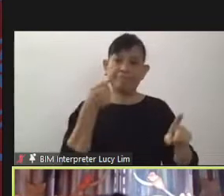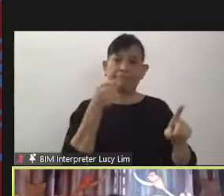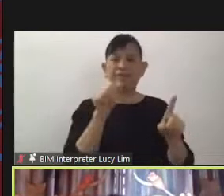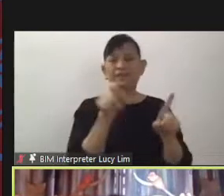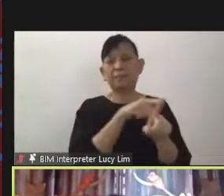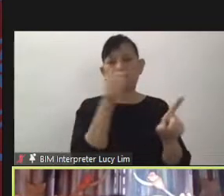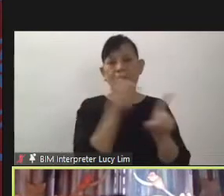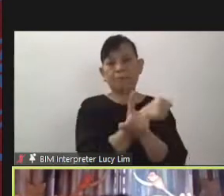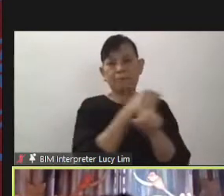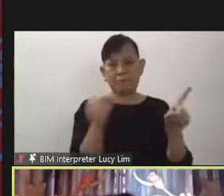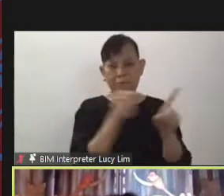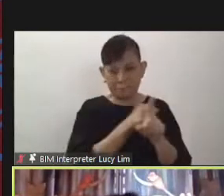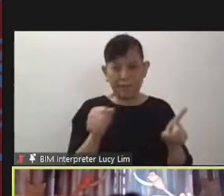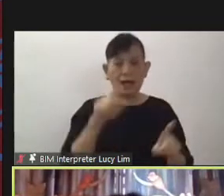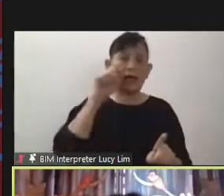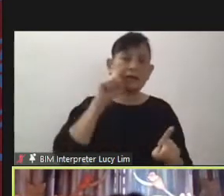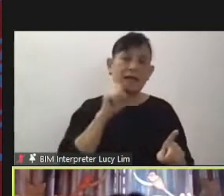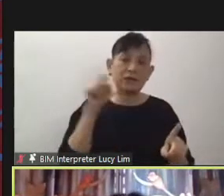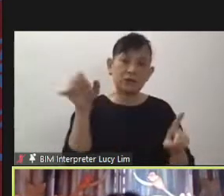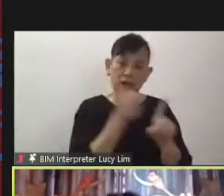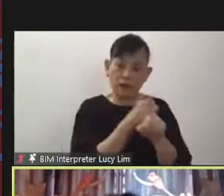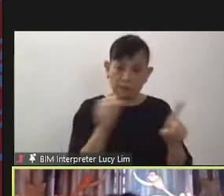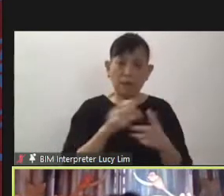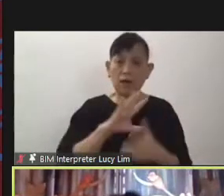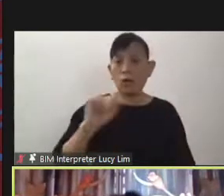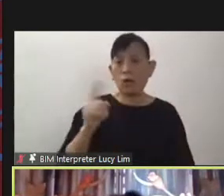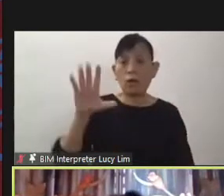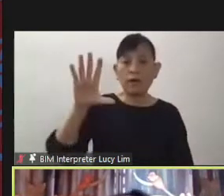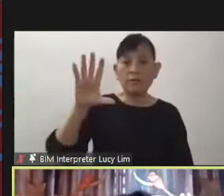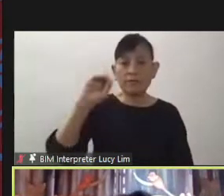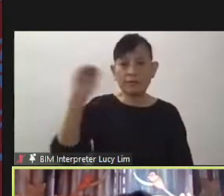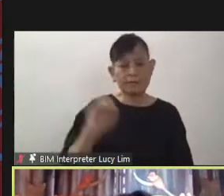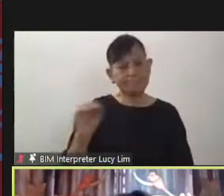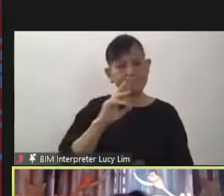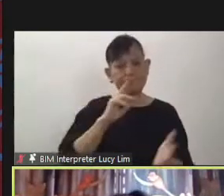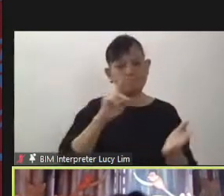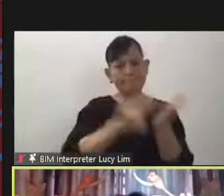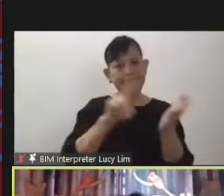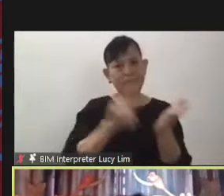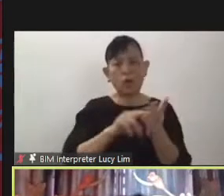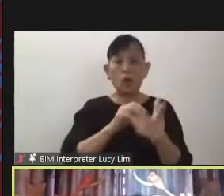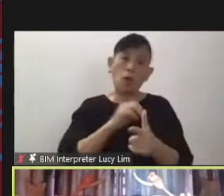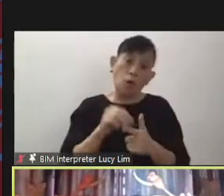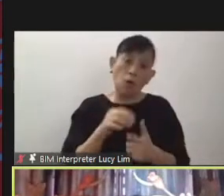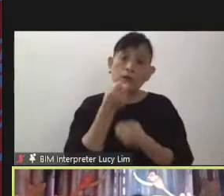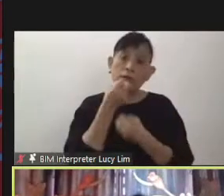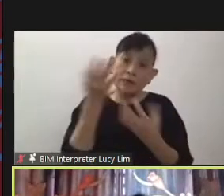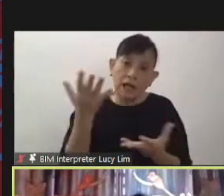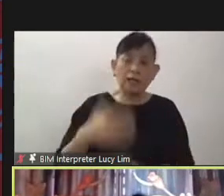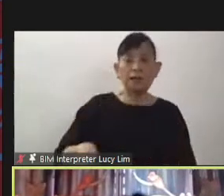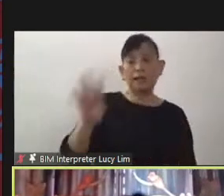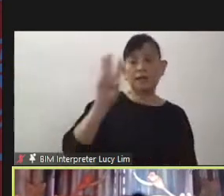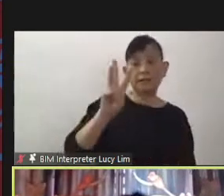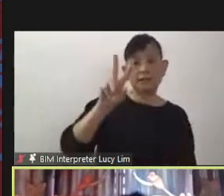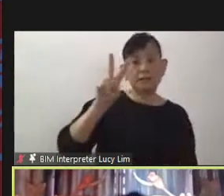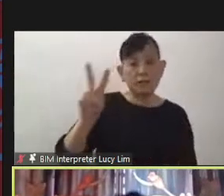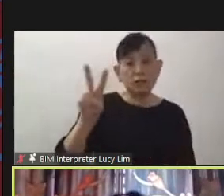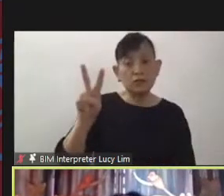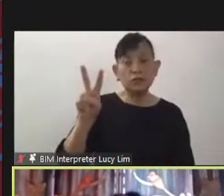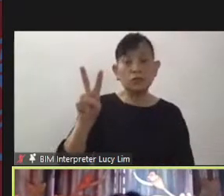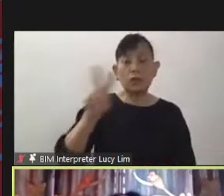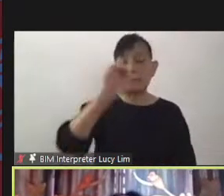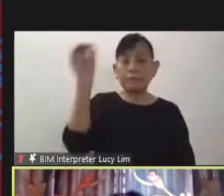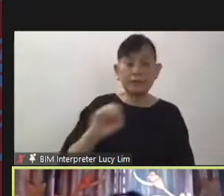approximately 1 in 3 women have experienced sexual harassment. Only 50% reported or told someone. 62% of working women have experienced